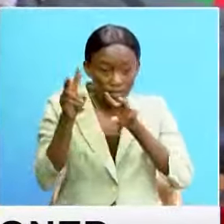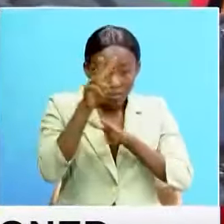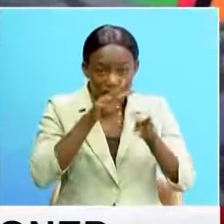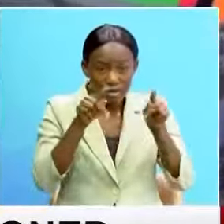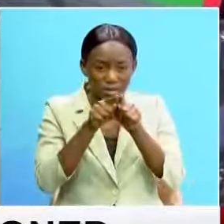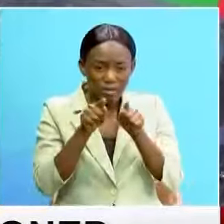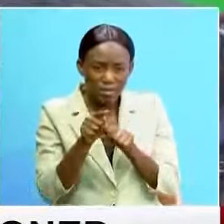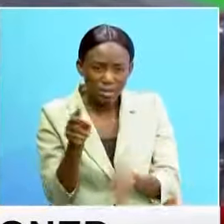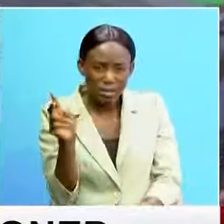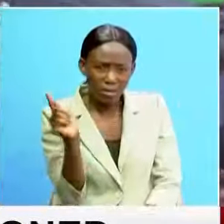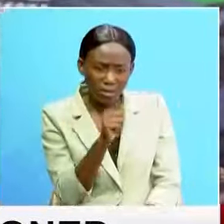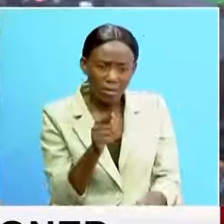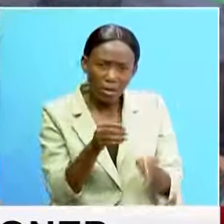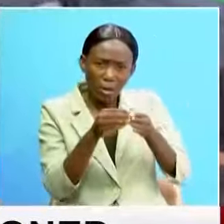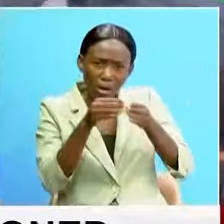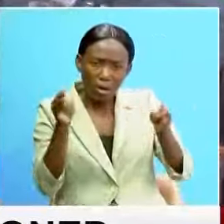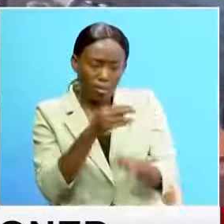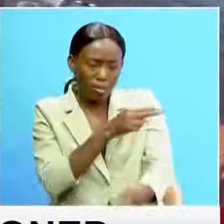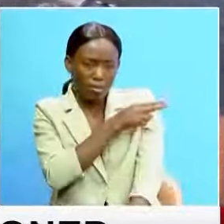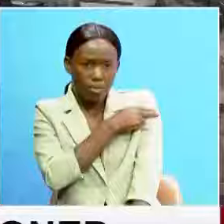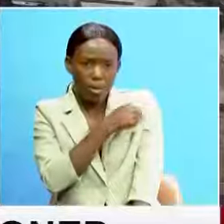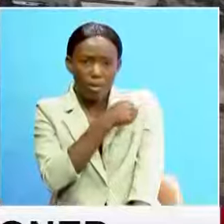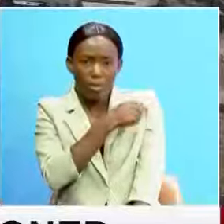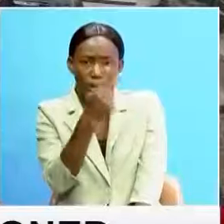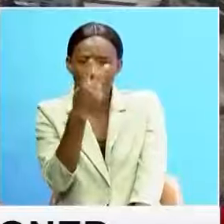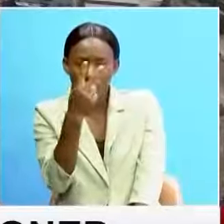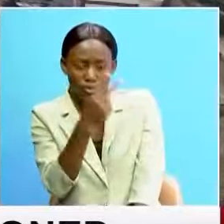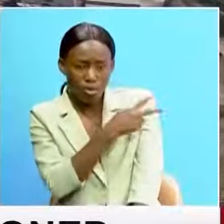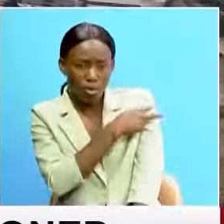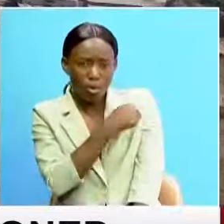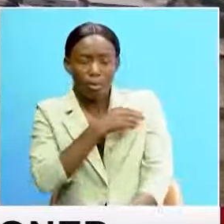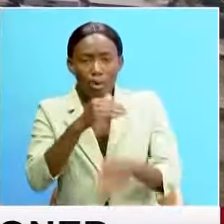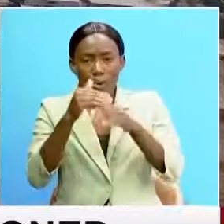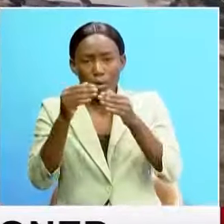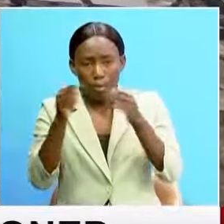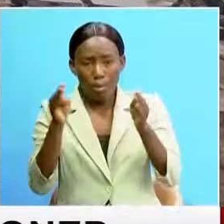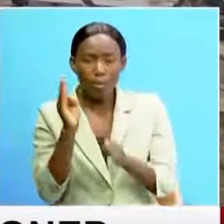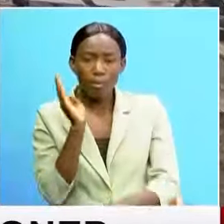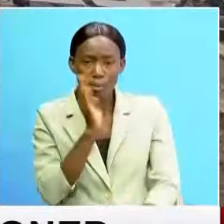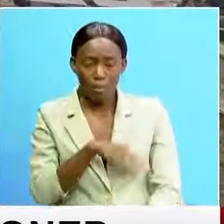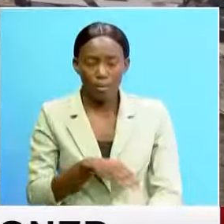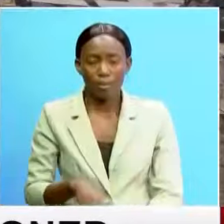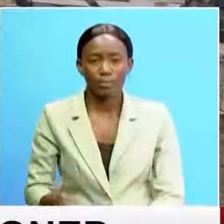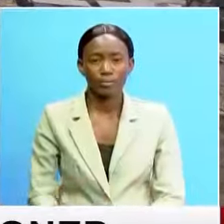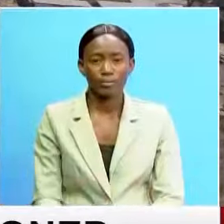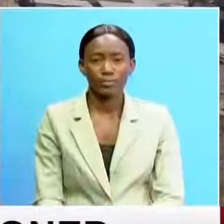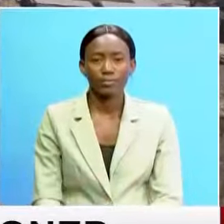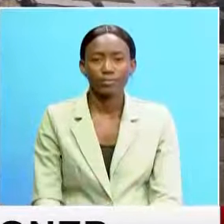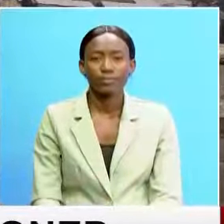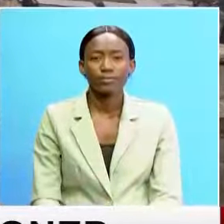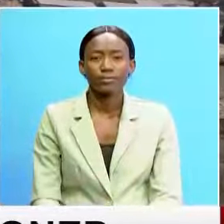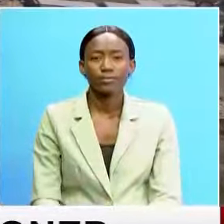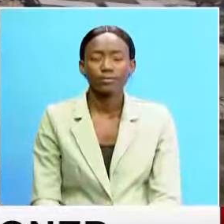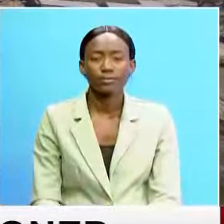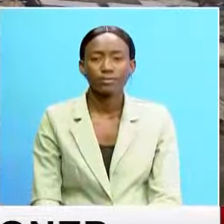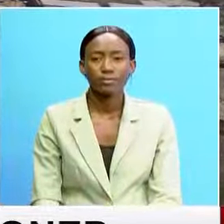and commissioned Chamboli and Chimwemo Level 1 Hospital. Tovini Ngombe,